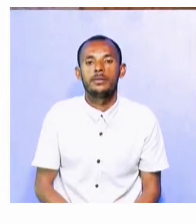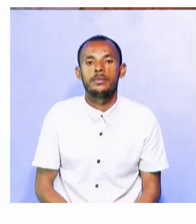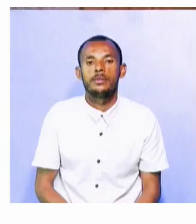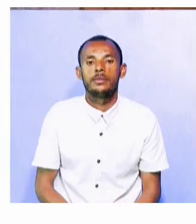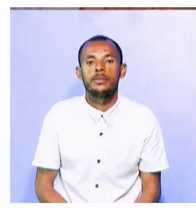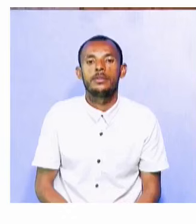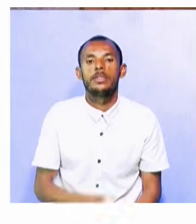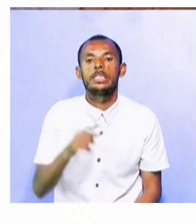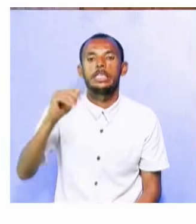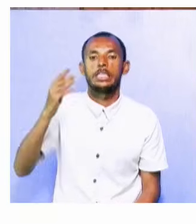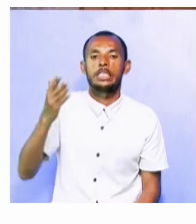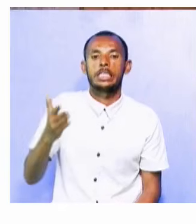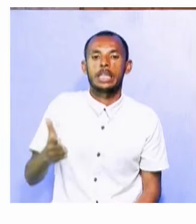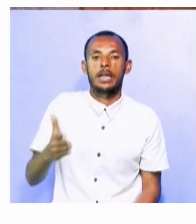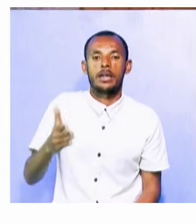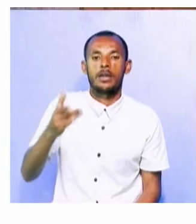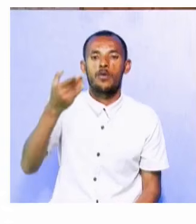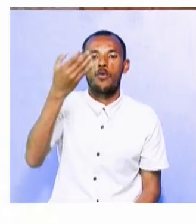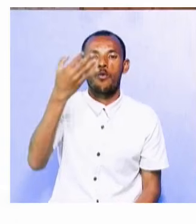the side of